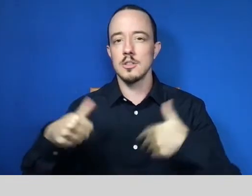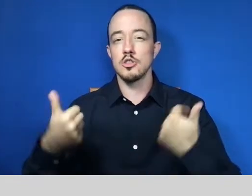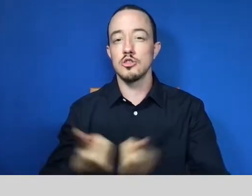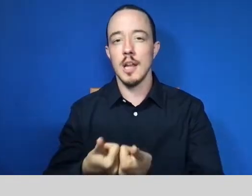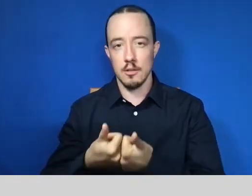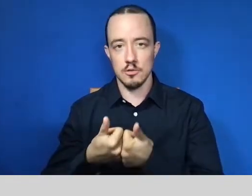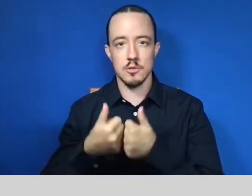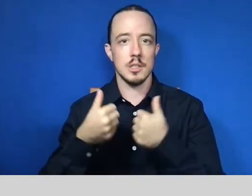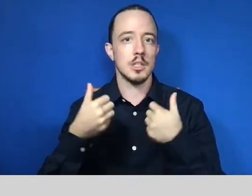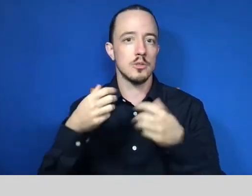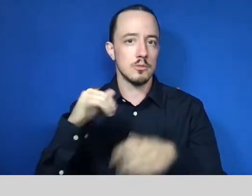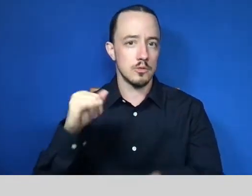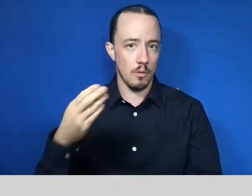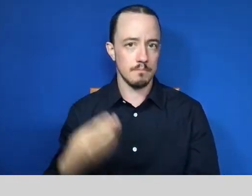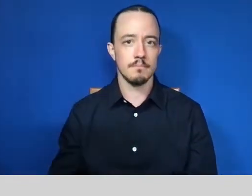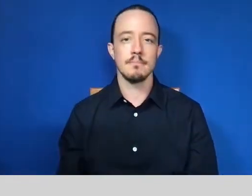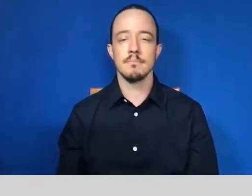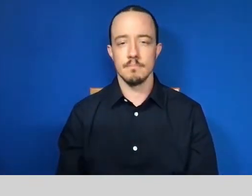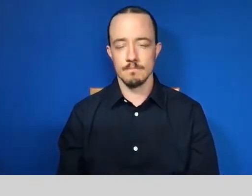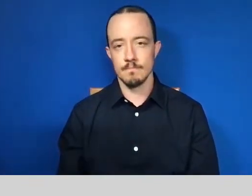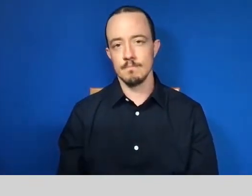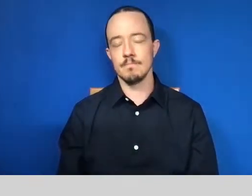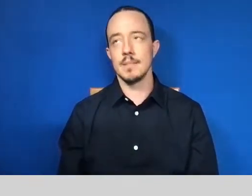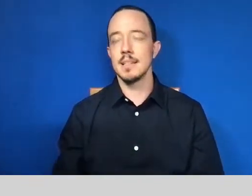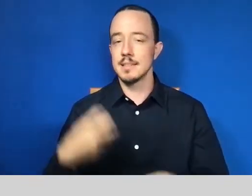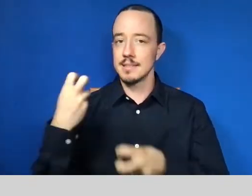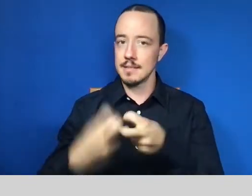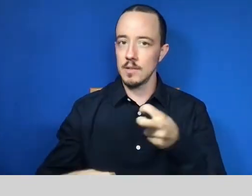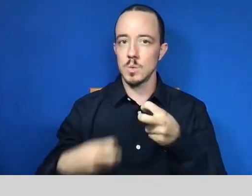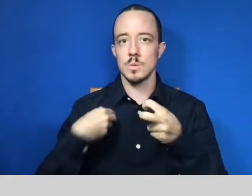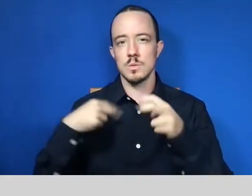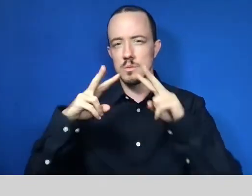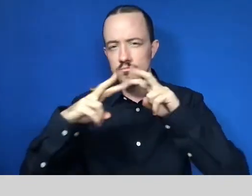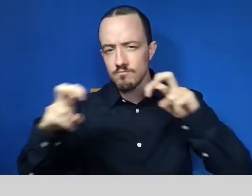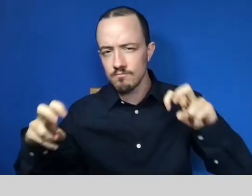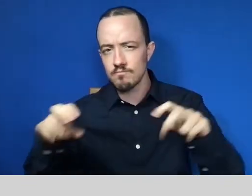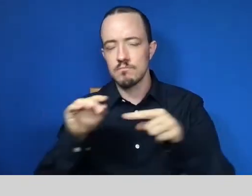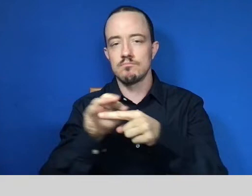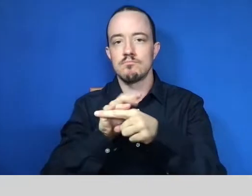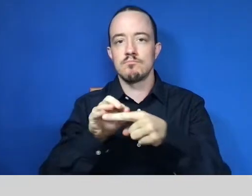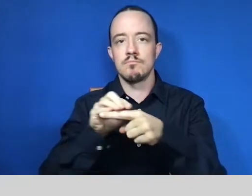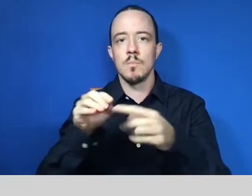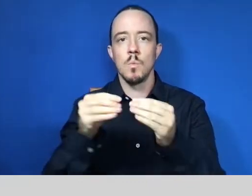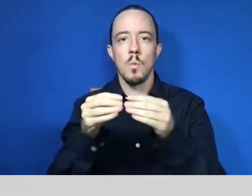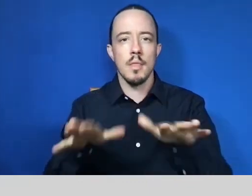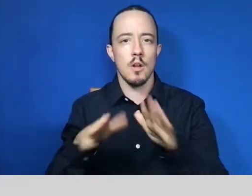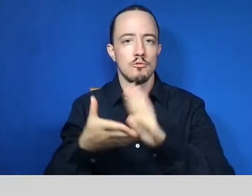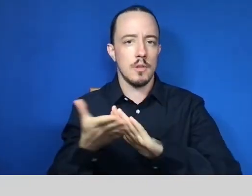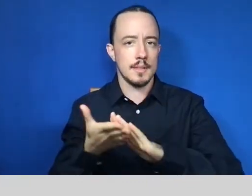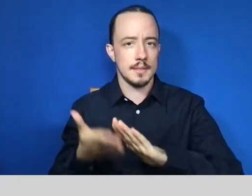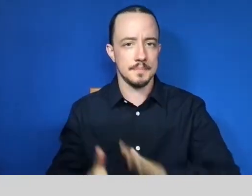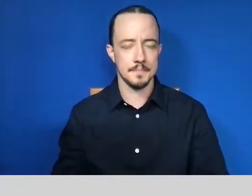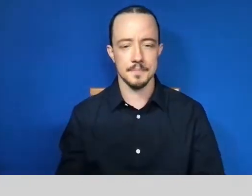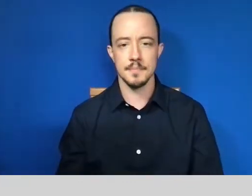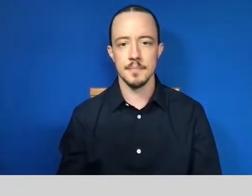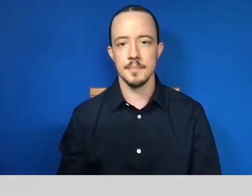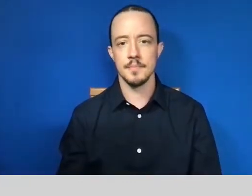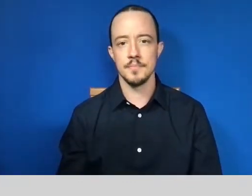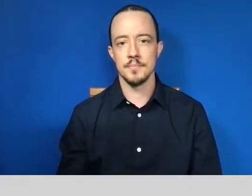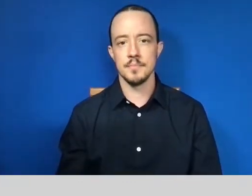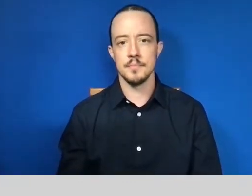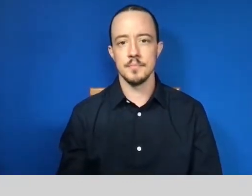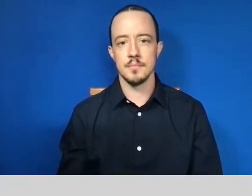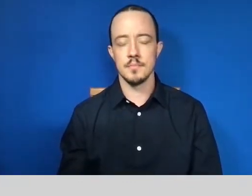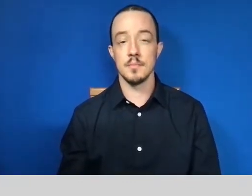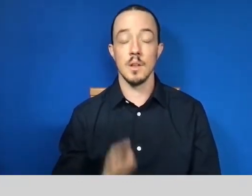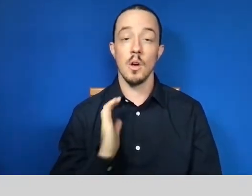job. It is really difficult to analyze the code without actually running it. And in our case,